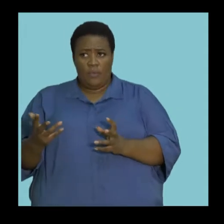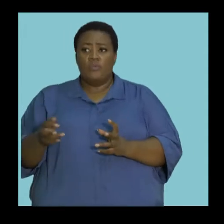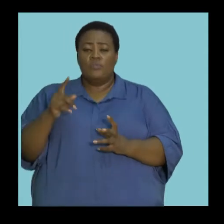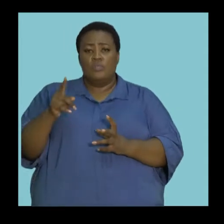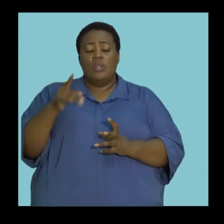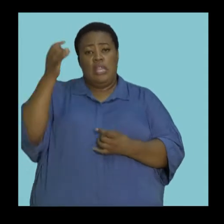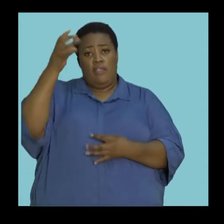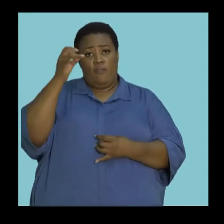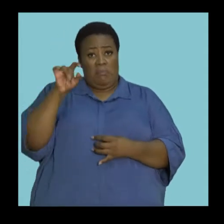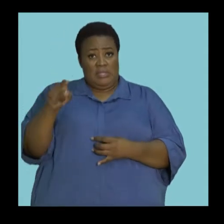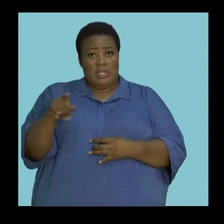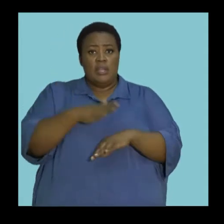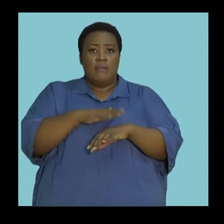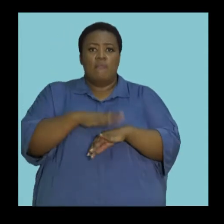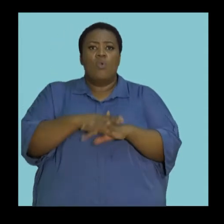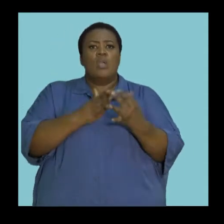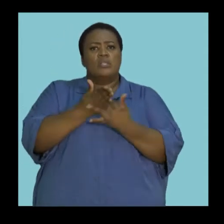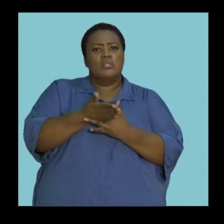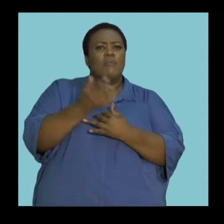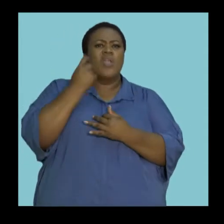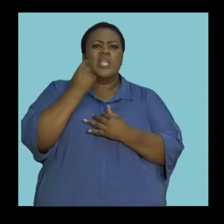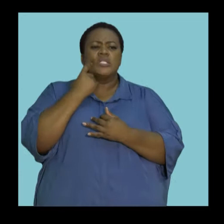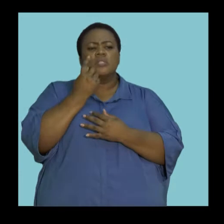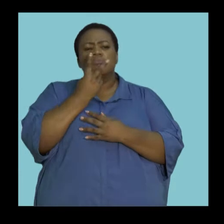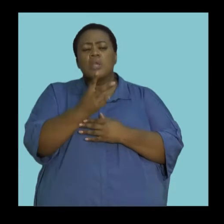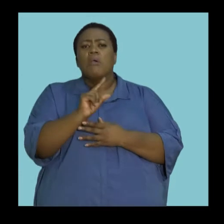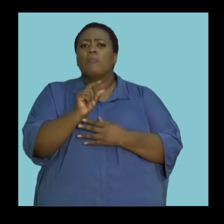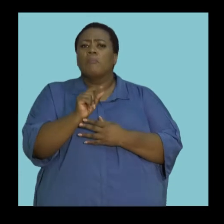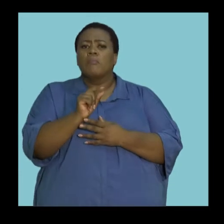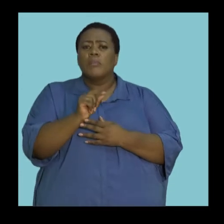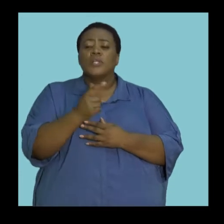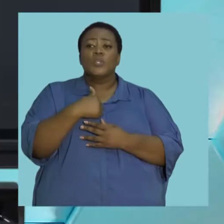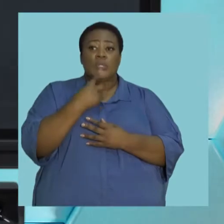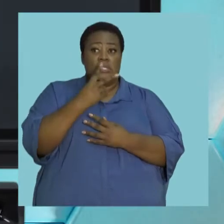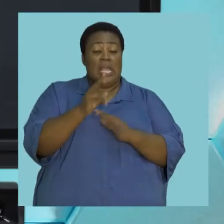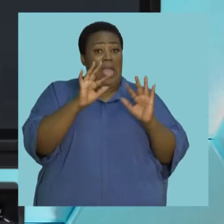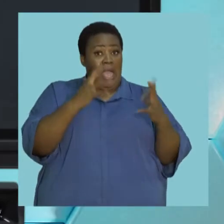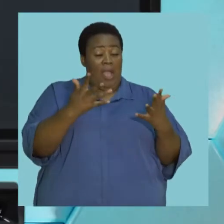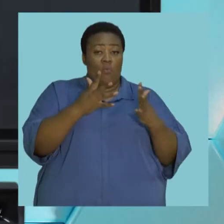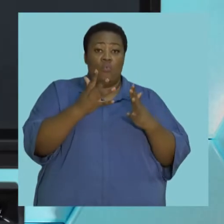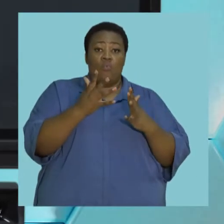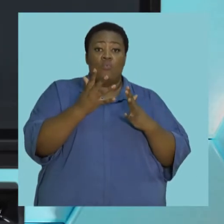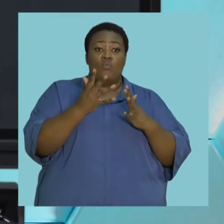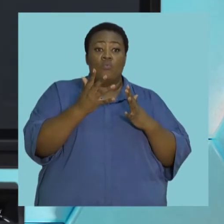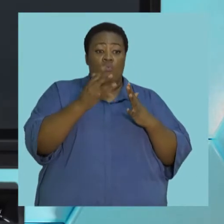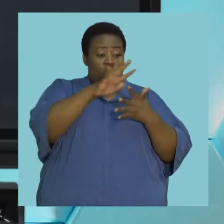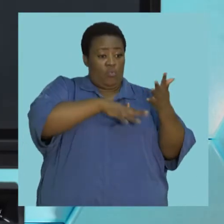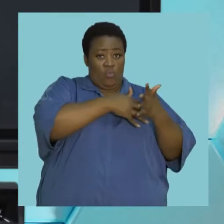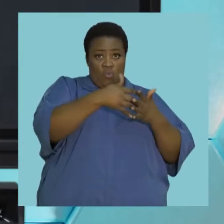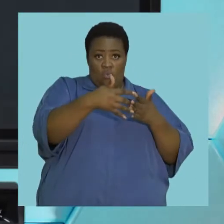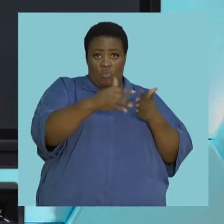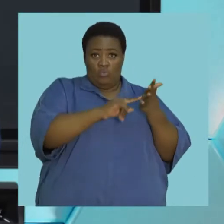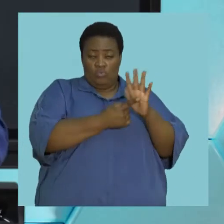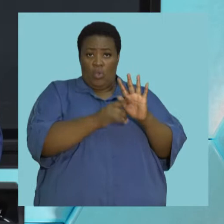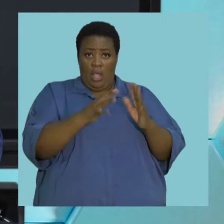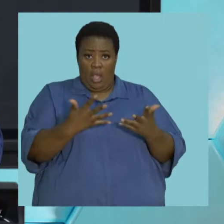a table that makes that information more accessible, easier to look at. And so we've looked at how we present that information